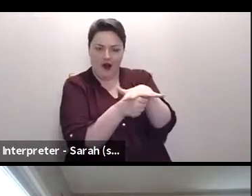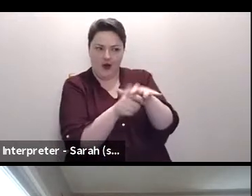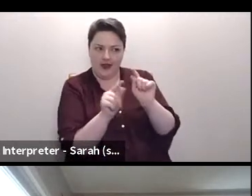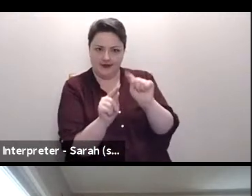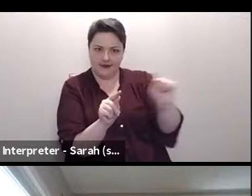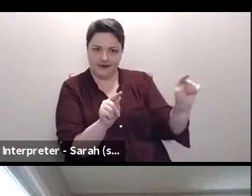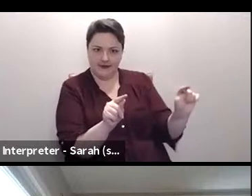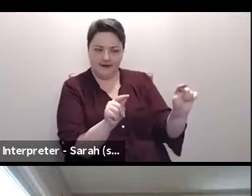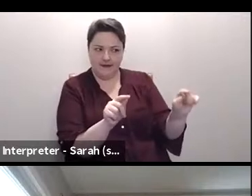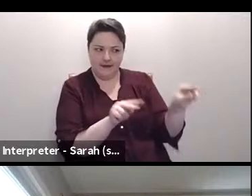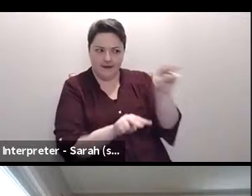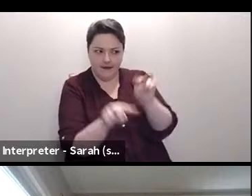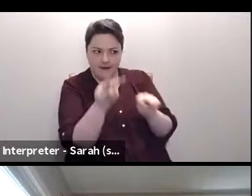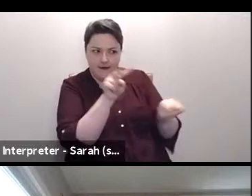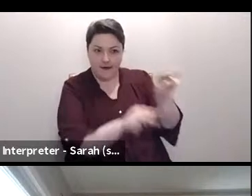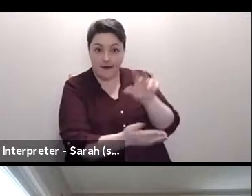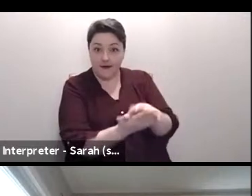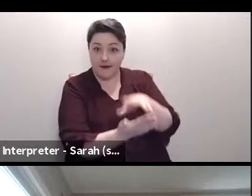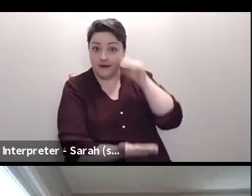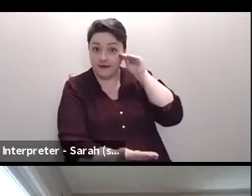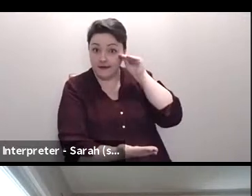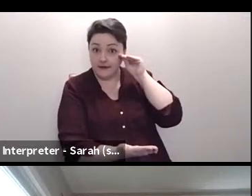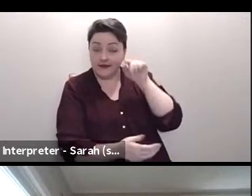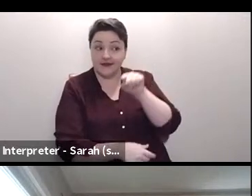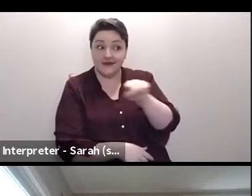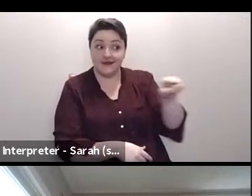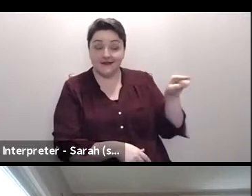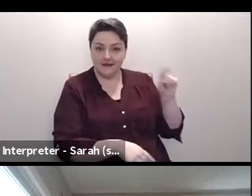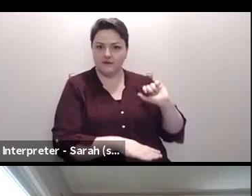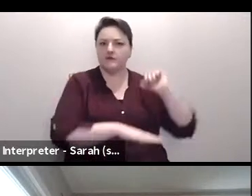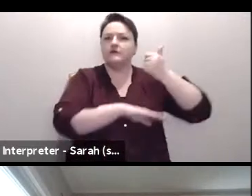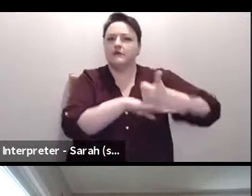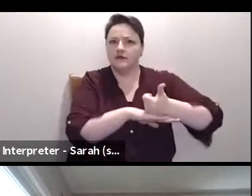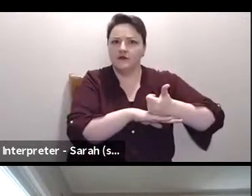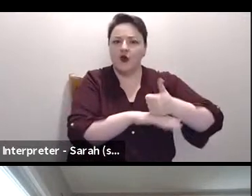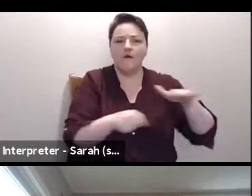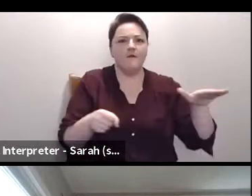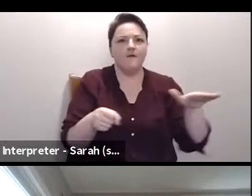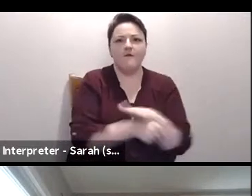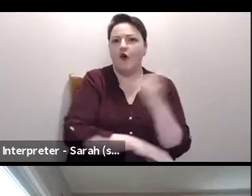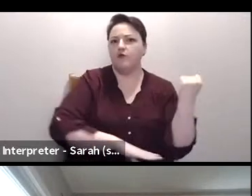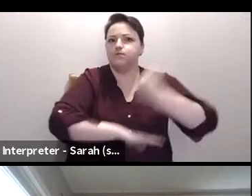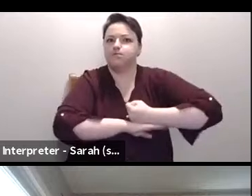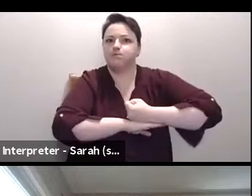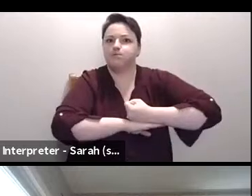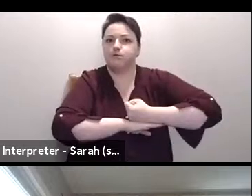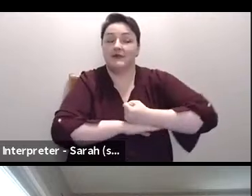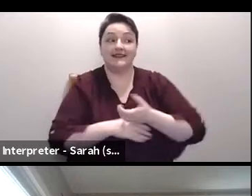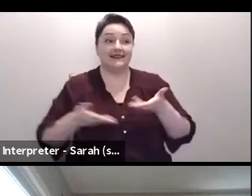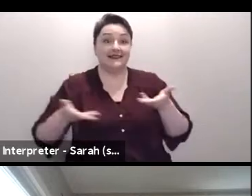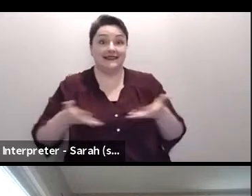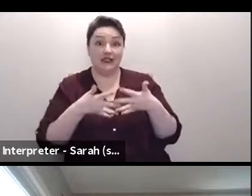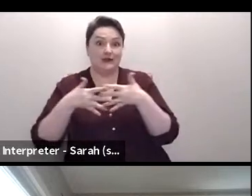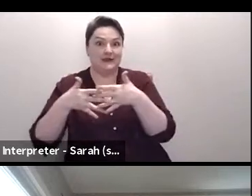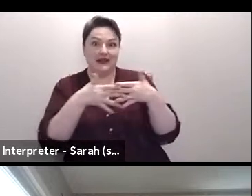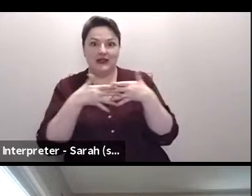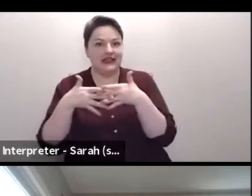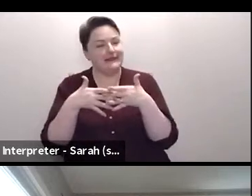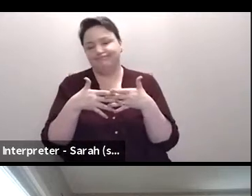that they have been able to institute total lockdowns, which we have not done in this